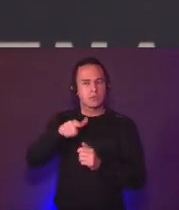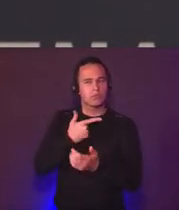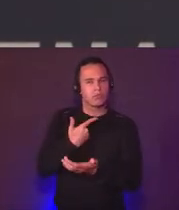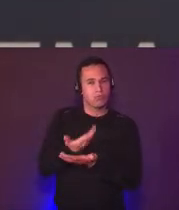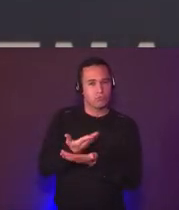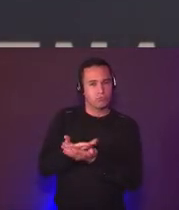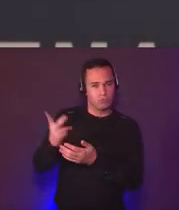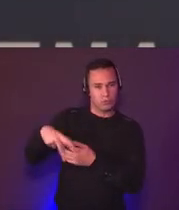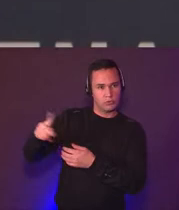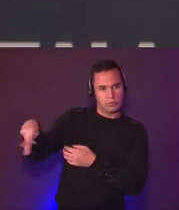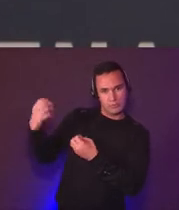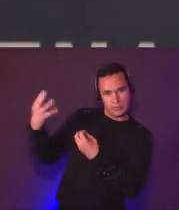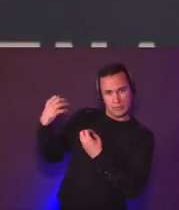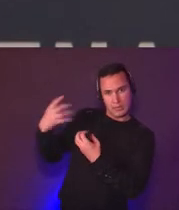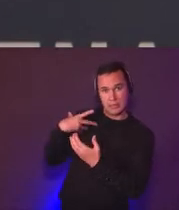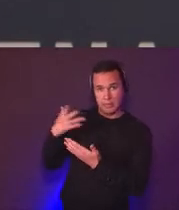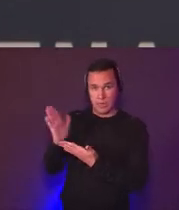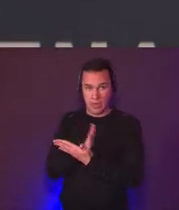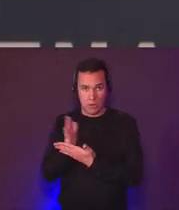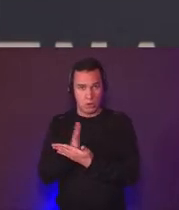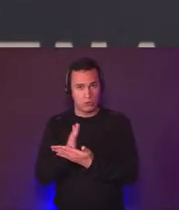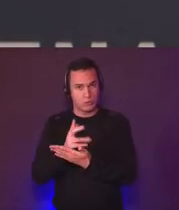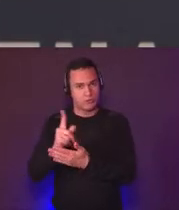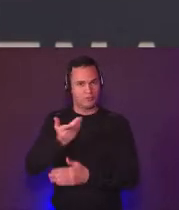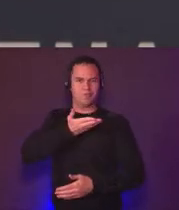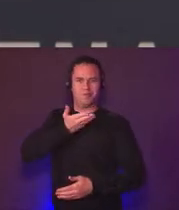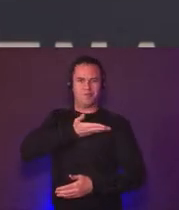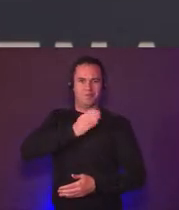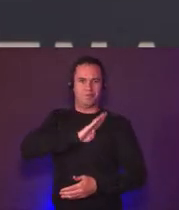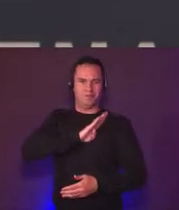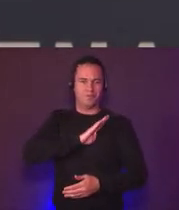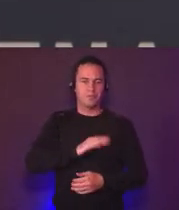some who were his colleagues in newsrooms.